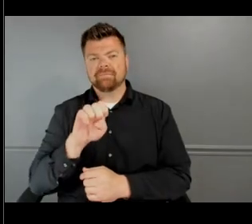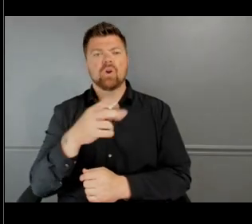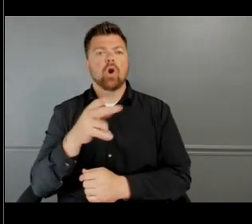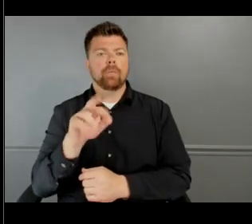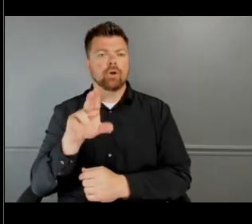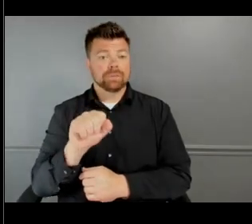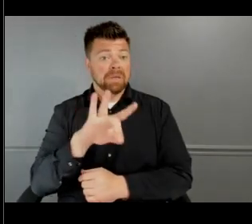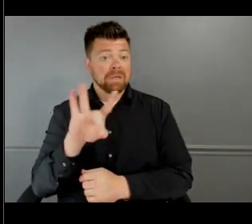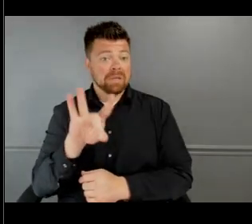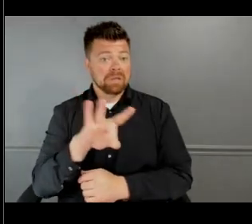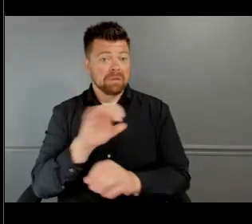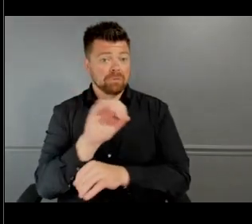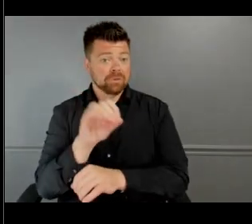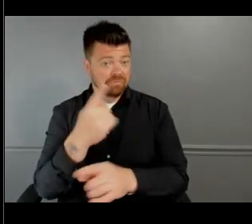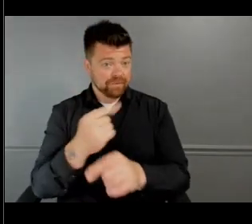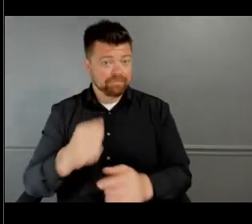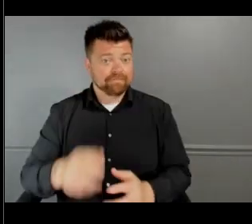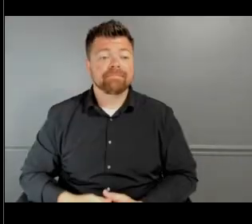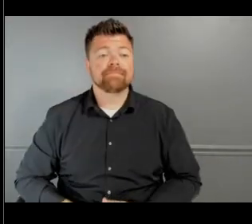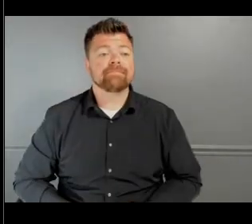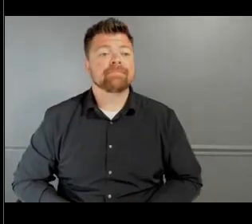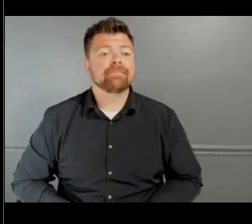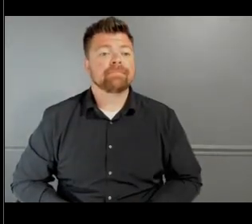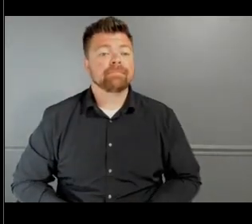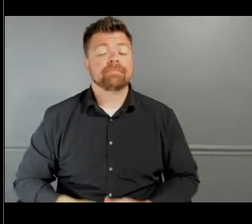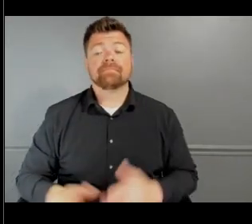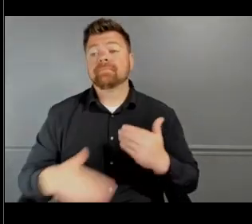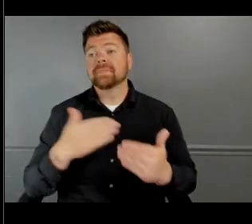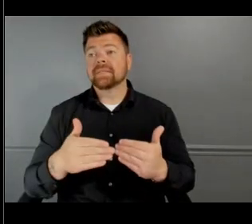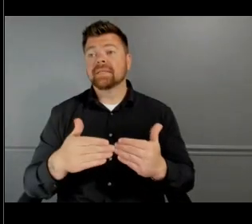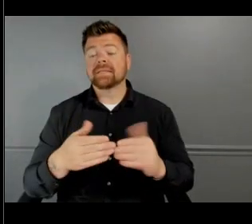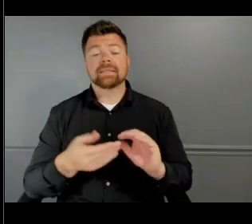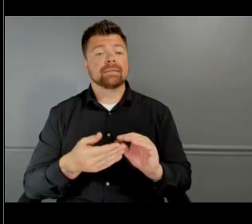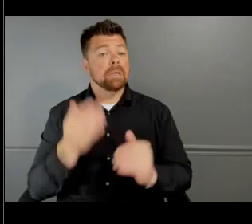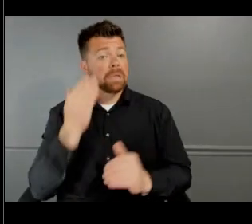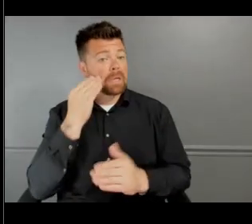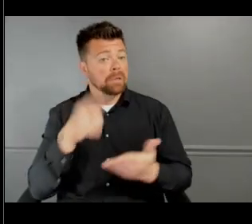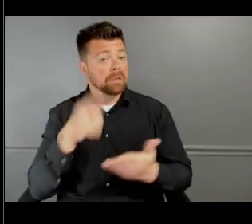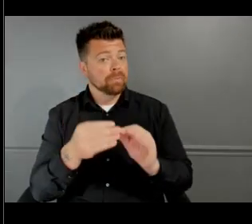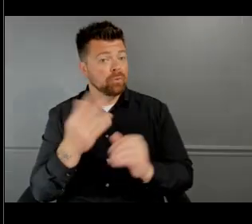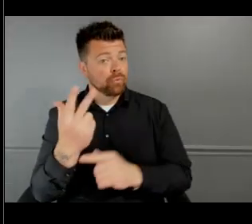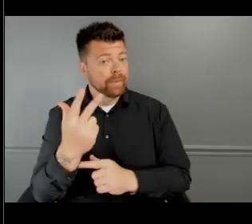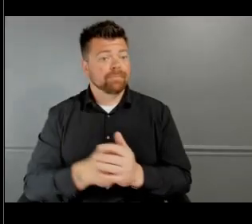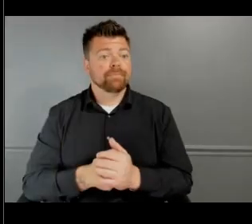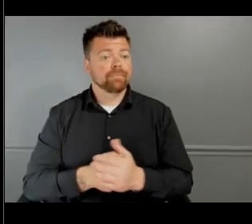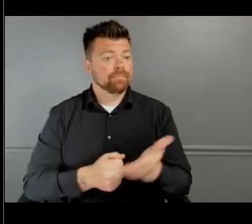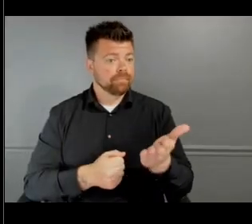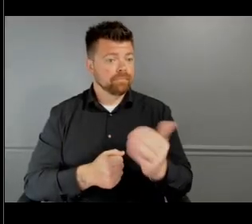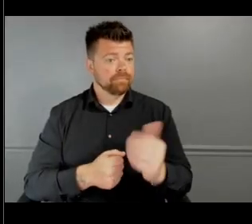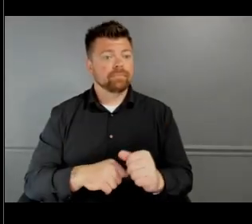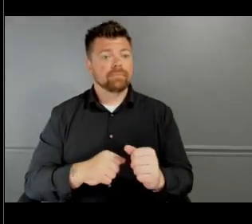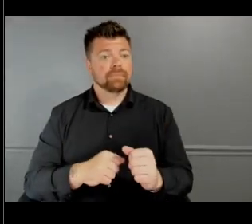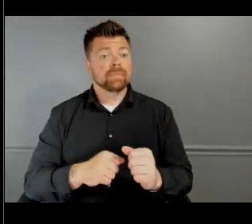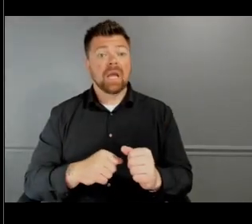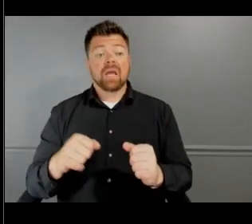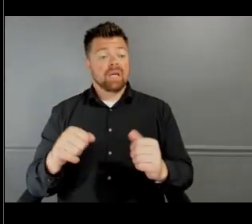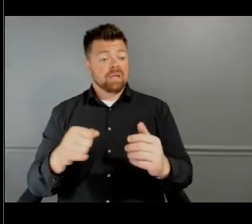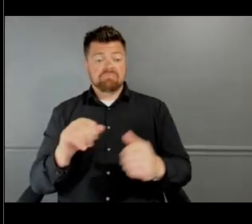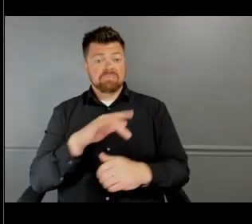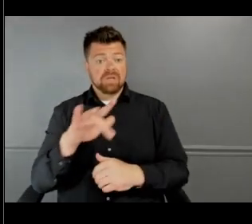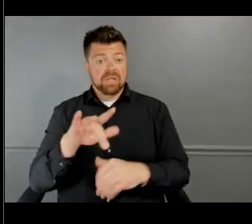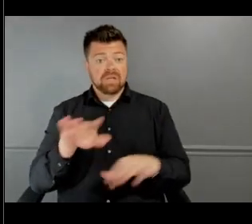88% of you got this one correct. Moving on to knowledge check 3. A nominal clear opening for a